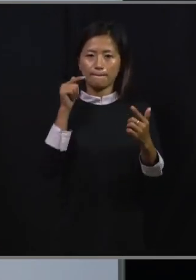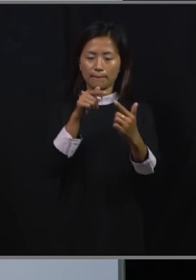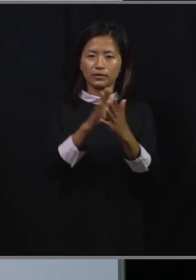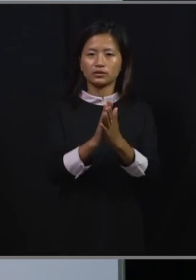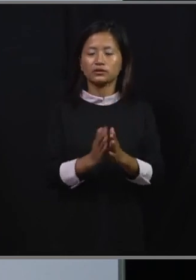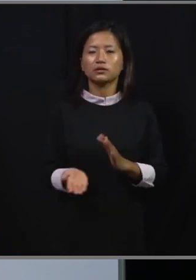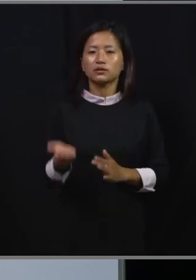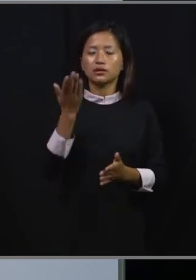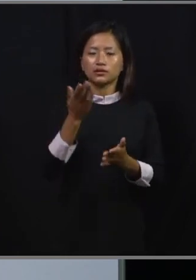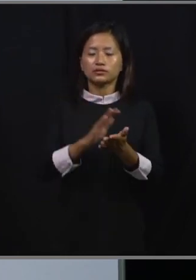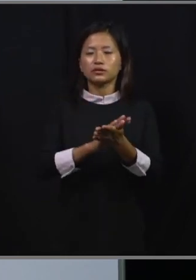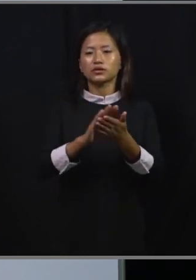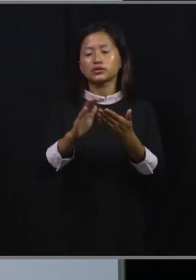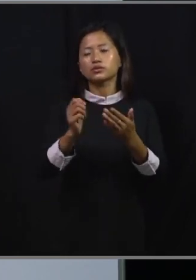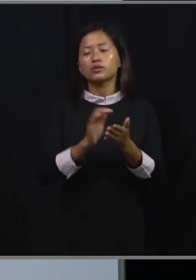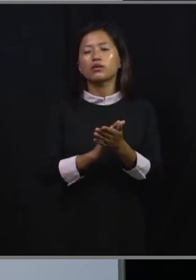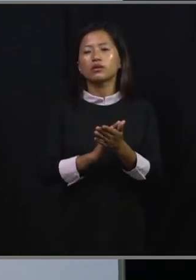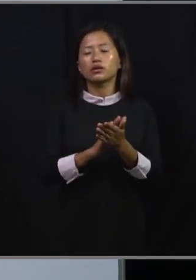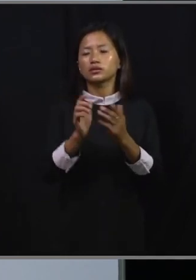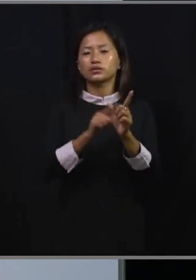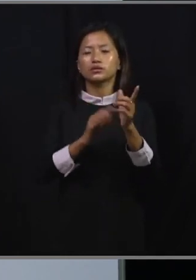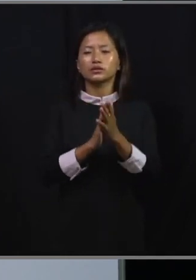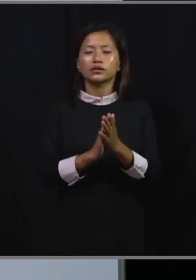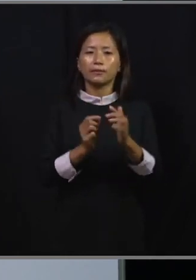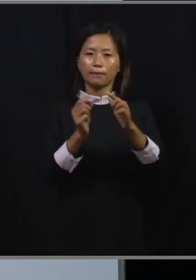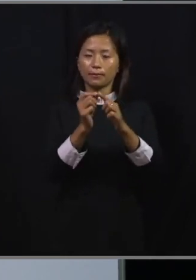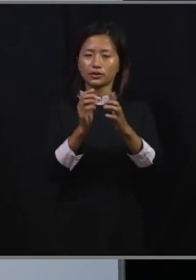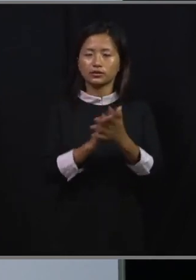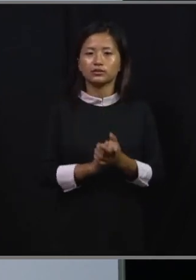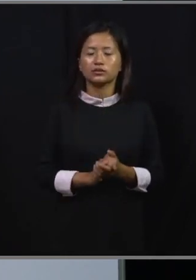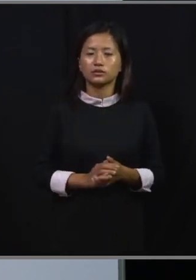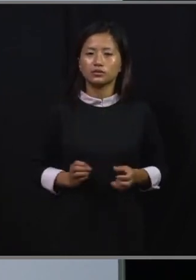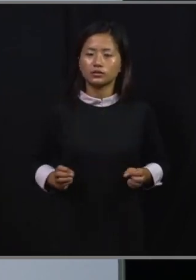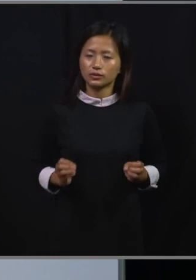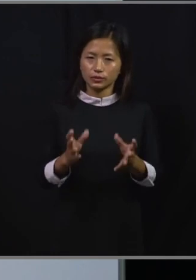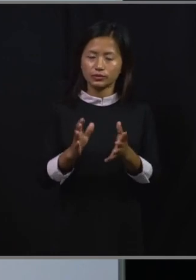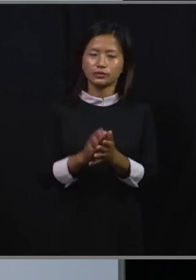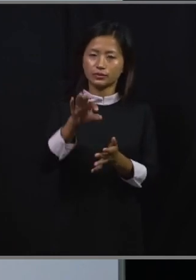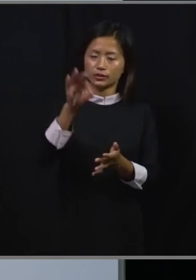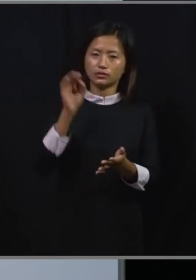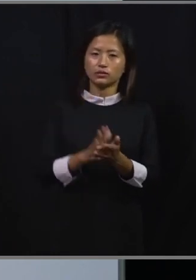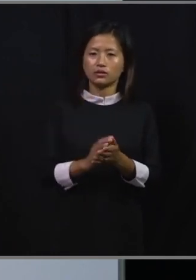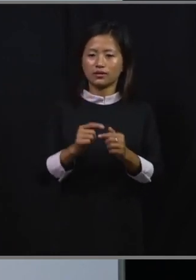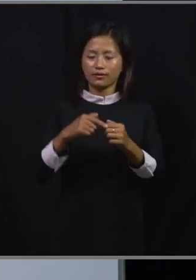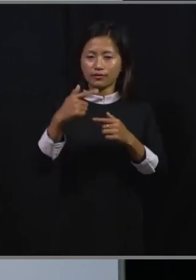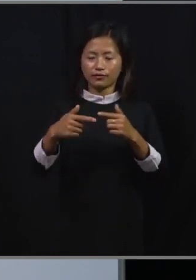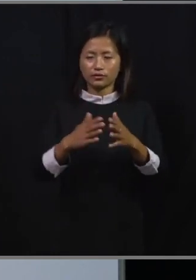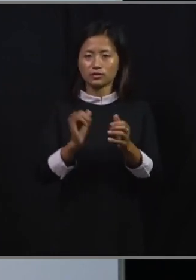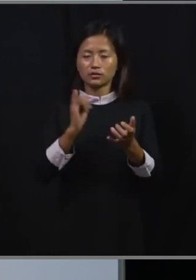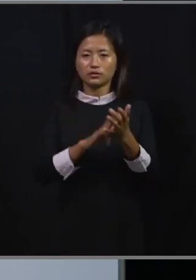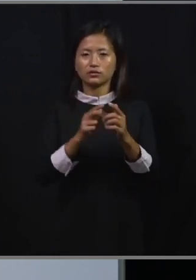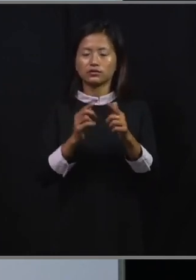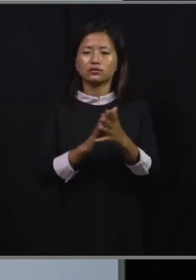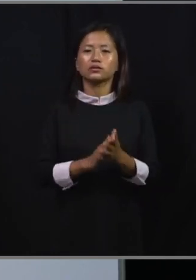starts from the Heisens principle, right? From Heisens principle. After completing Heisens principle, we will be getting interference of light, after the diffraction